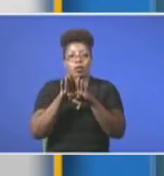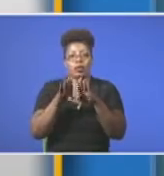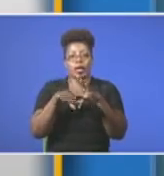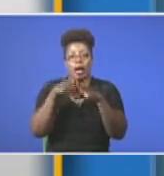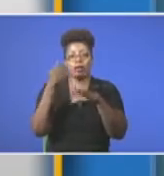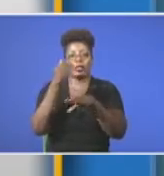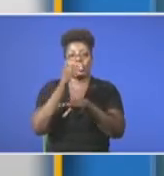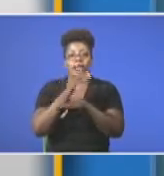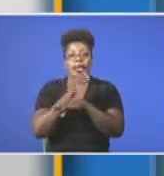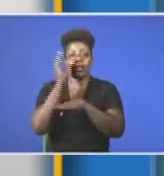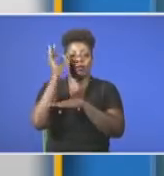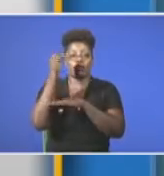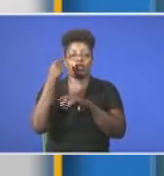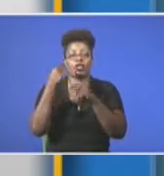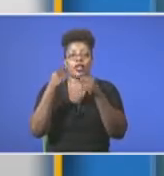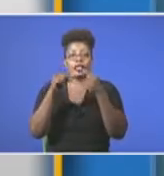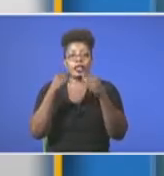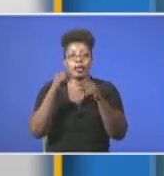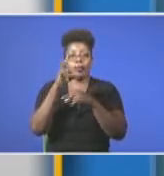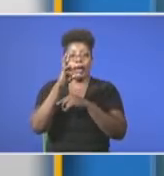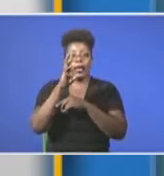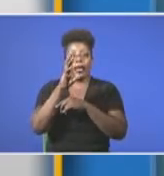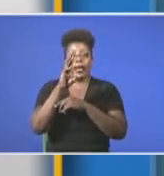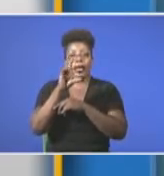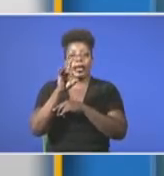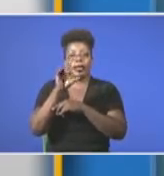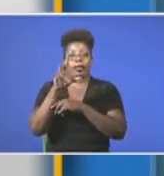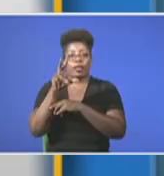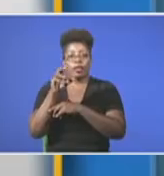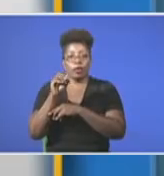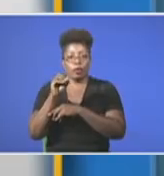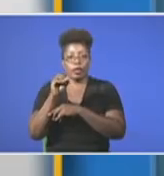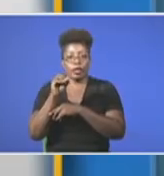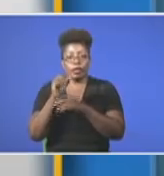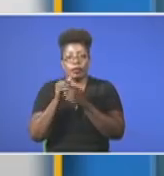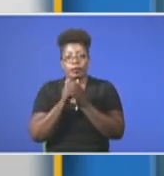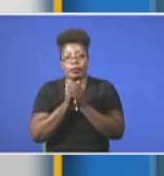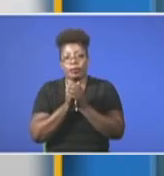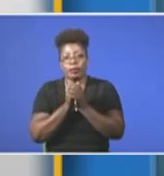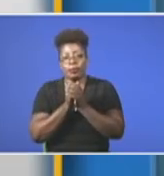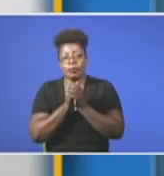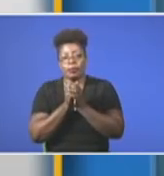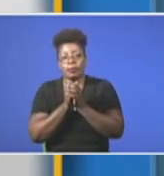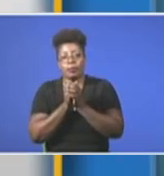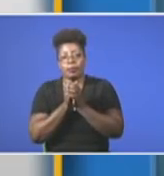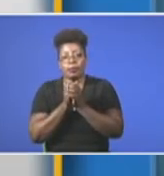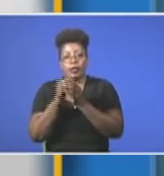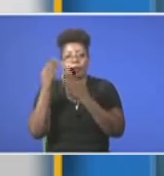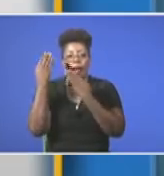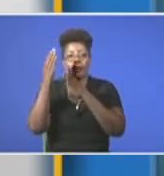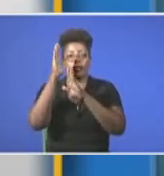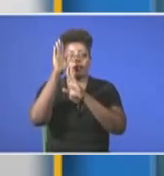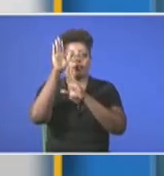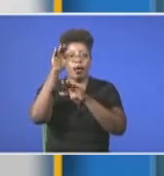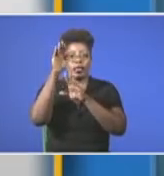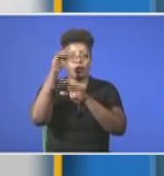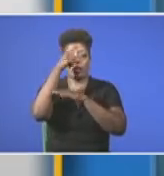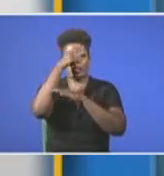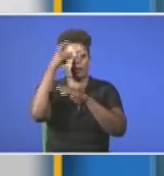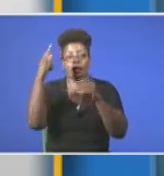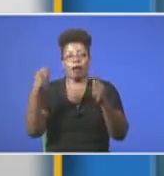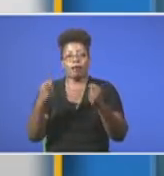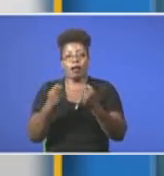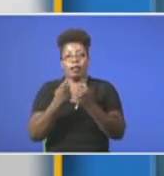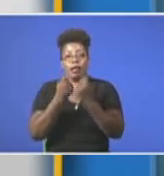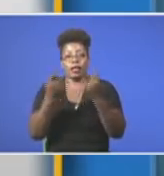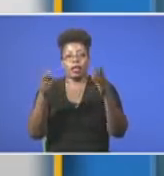tonight in the feature game at 8:30 against Costa Rica, who is also winless. The Bahamas Basketball Federation's Summer of Thunder Series